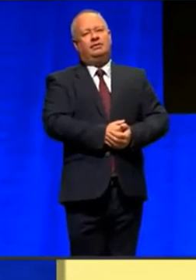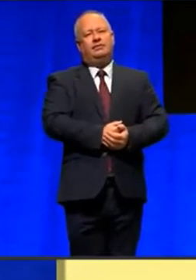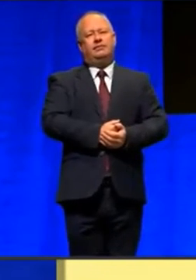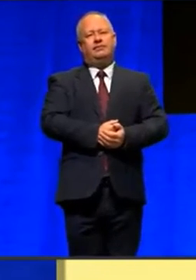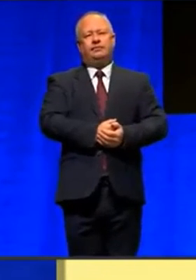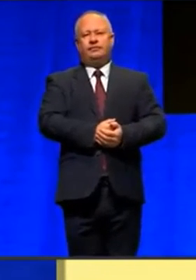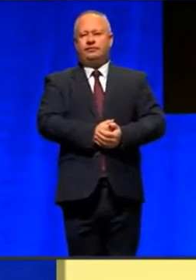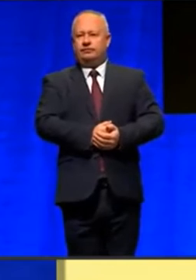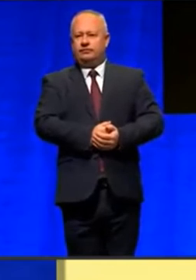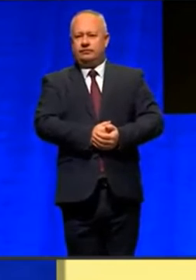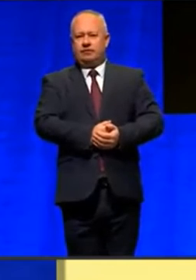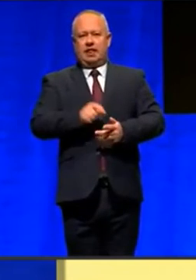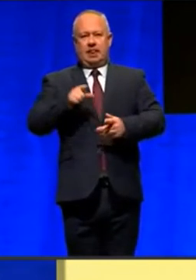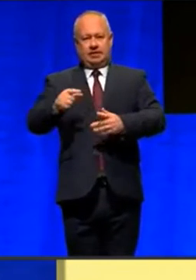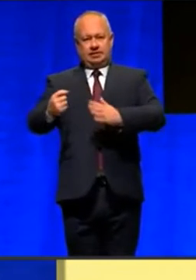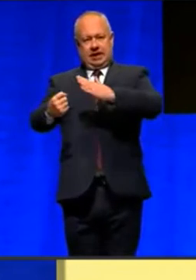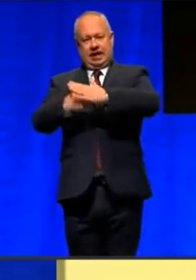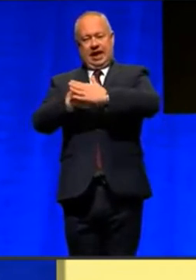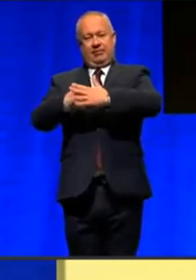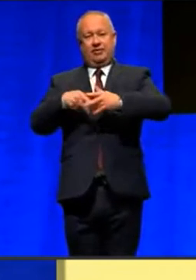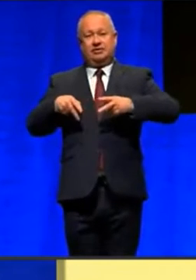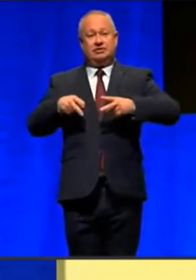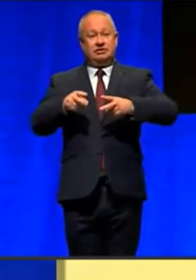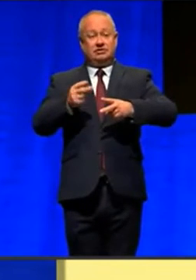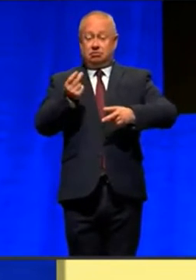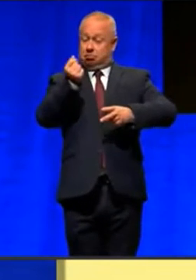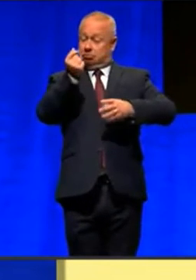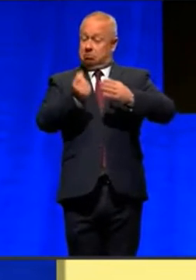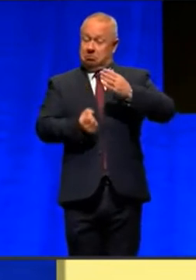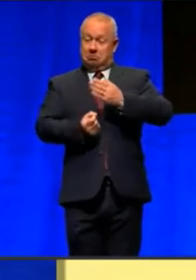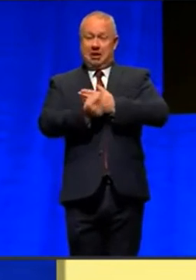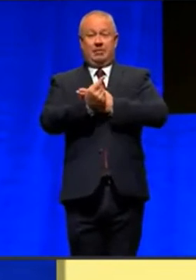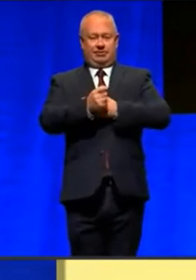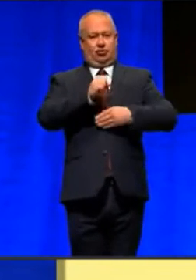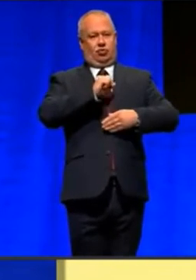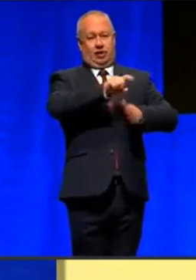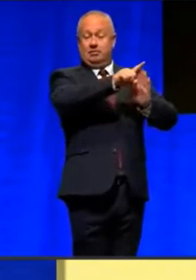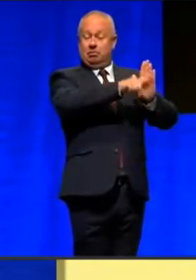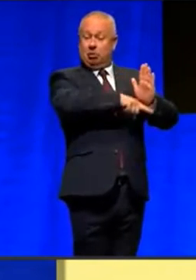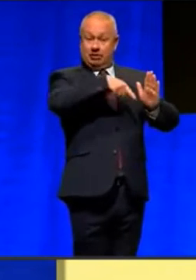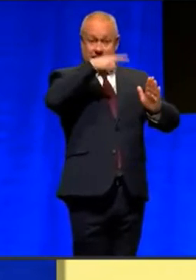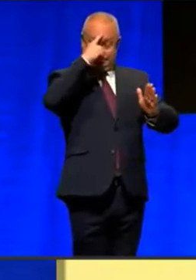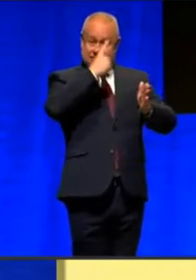Conference, this immigration system hasn't come about by accident. It is a policy choice.